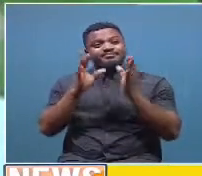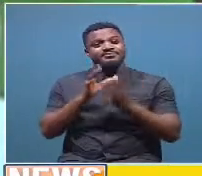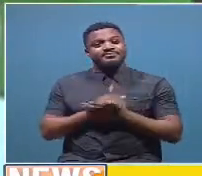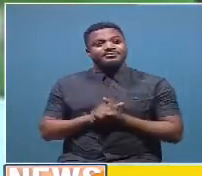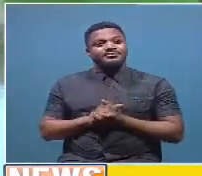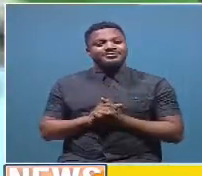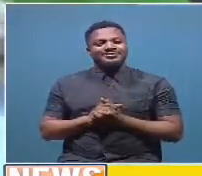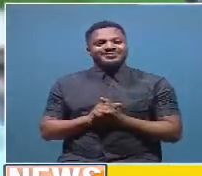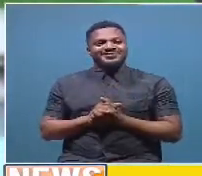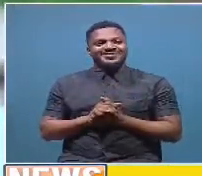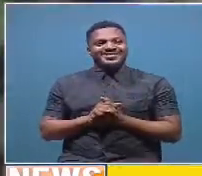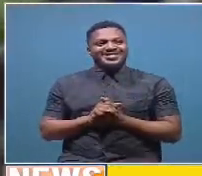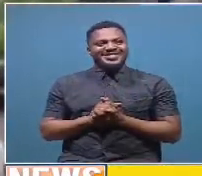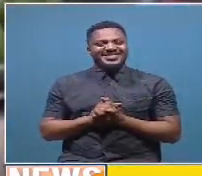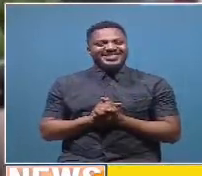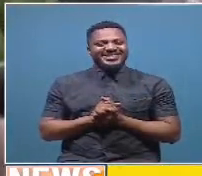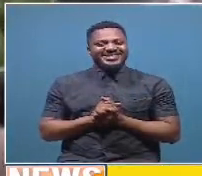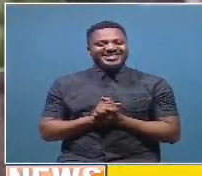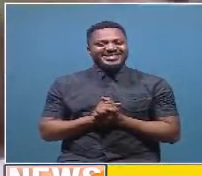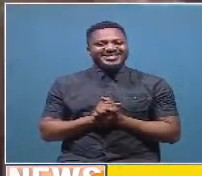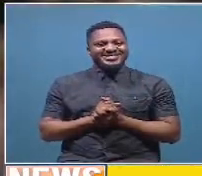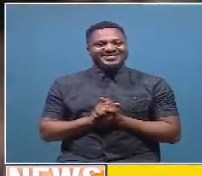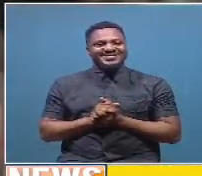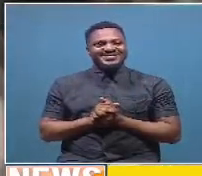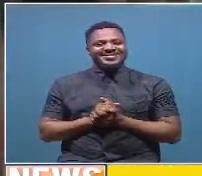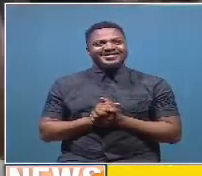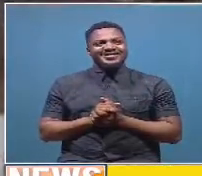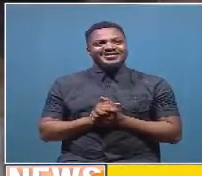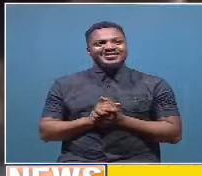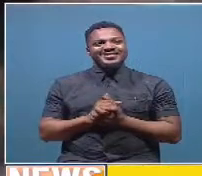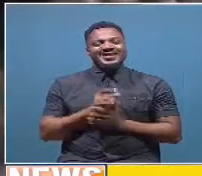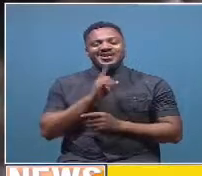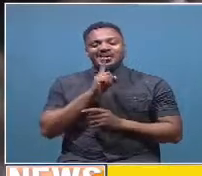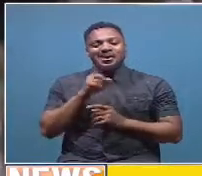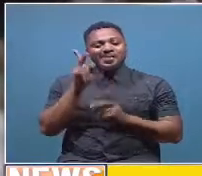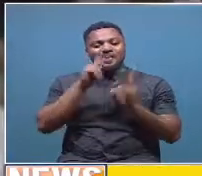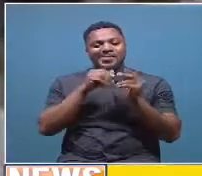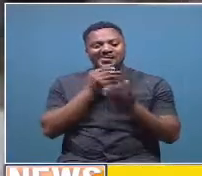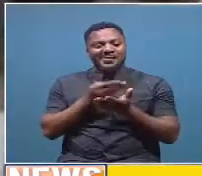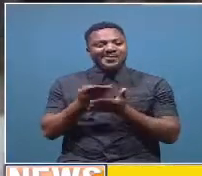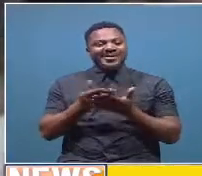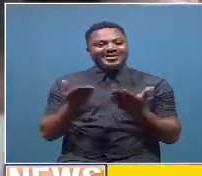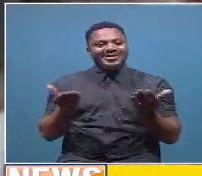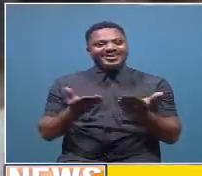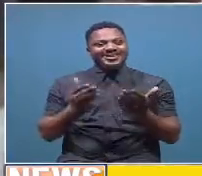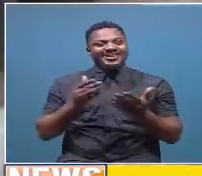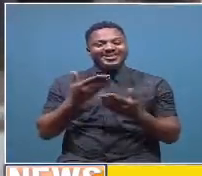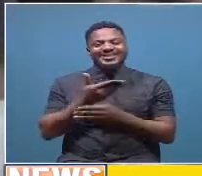wonderful, serious. Oh, maybe your man is free. As I am tired,